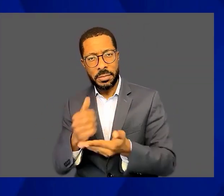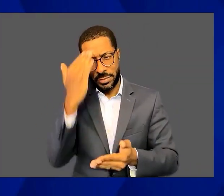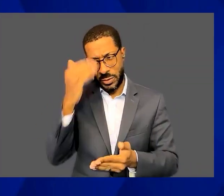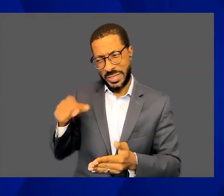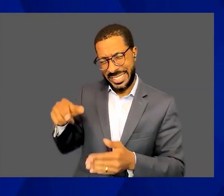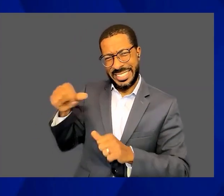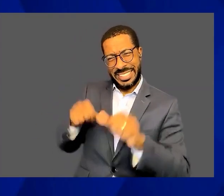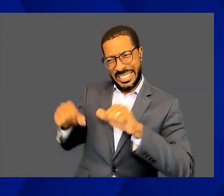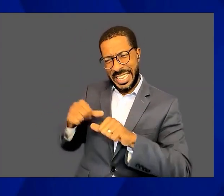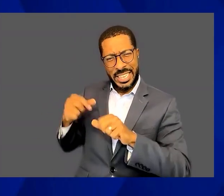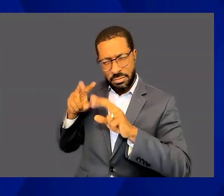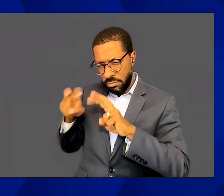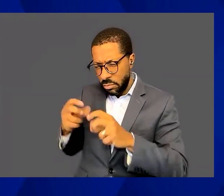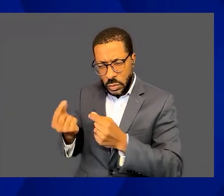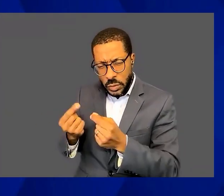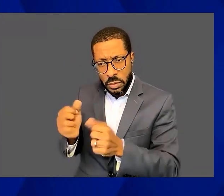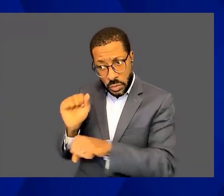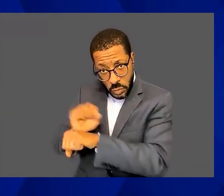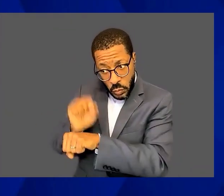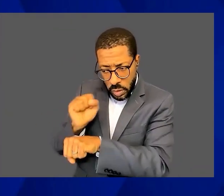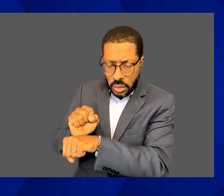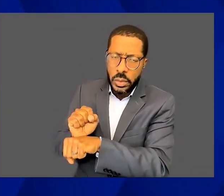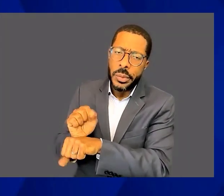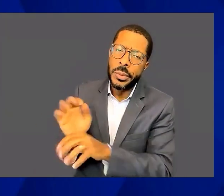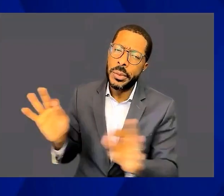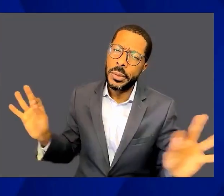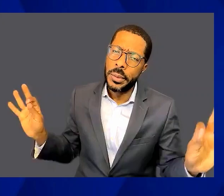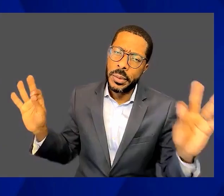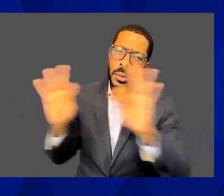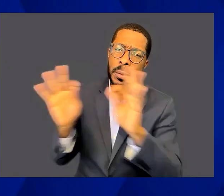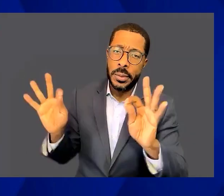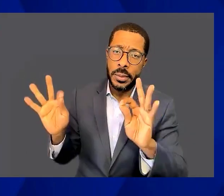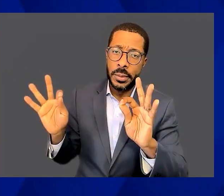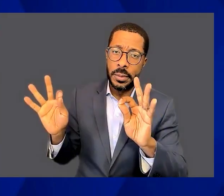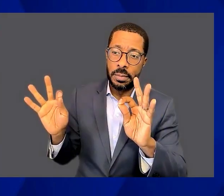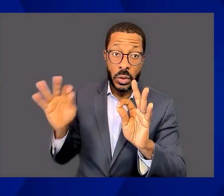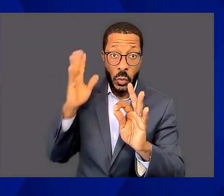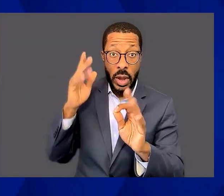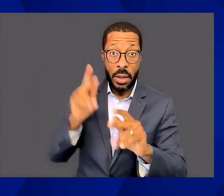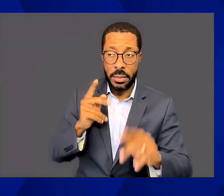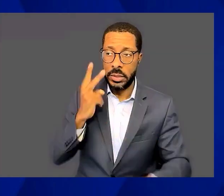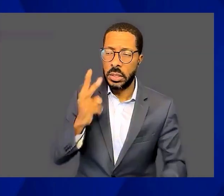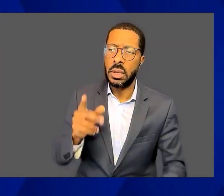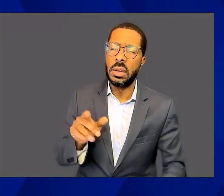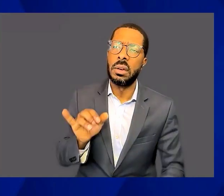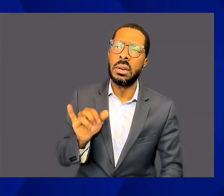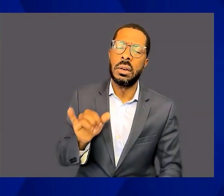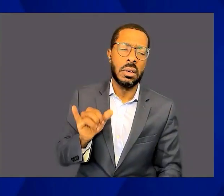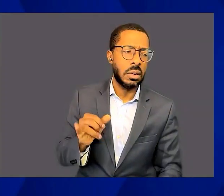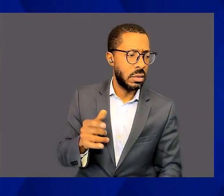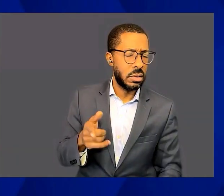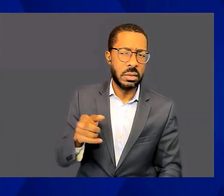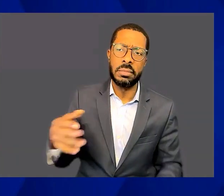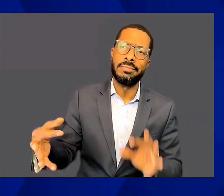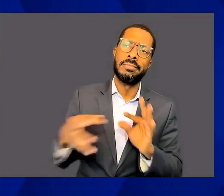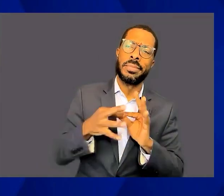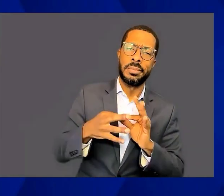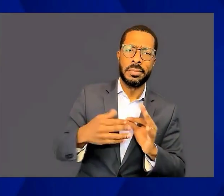Because when people see themselves in science, when they understand its impact, they support